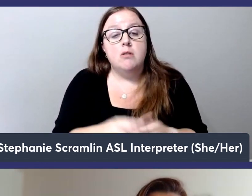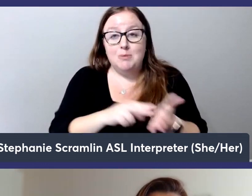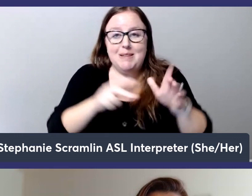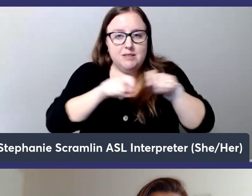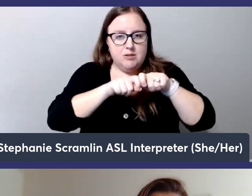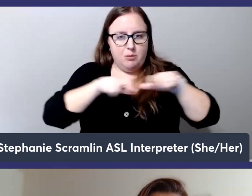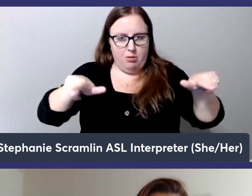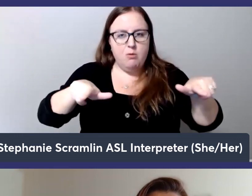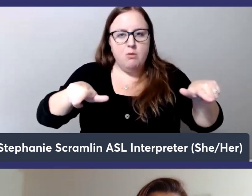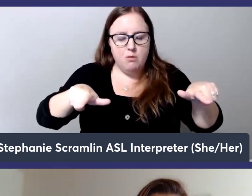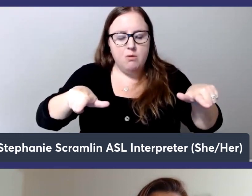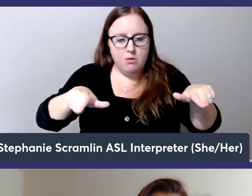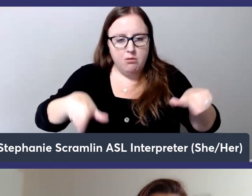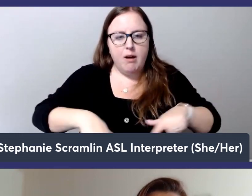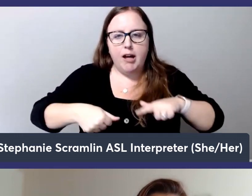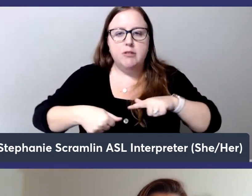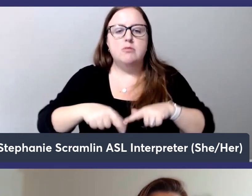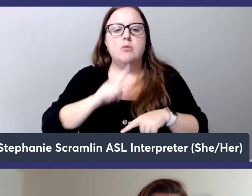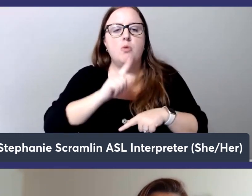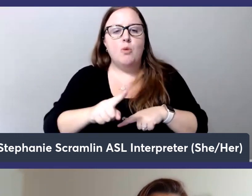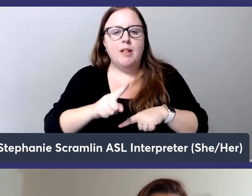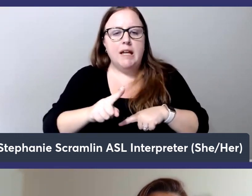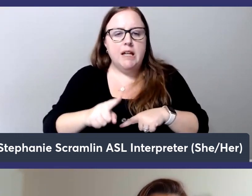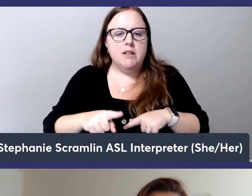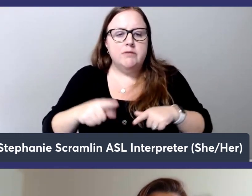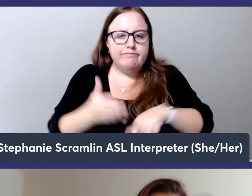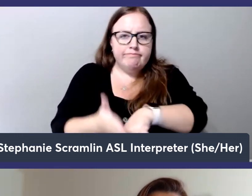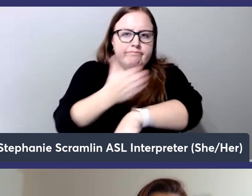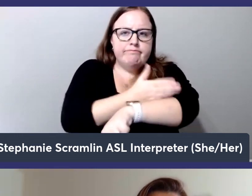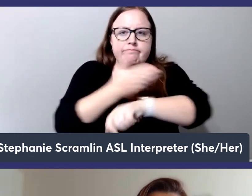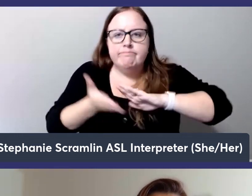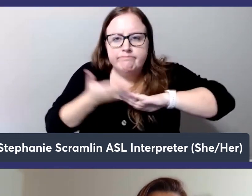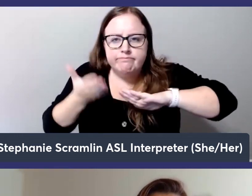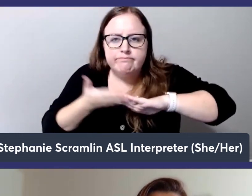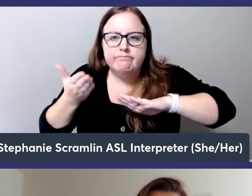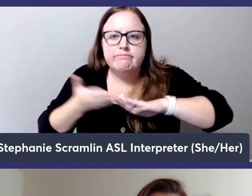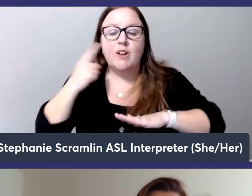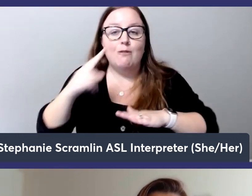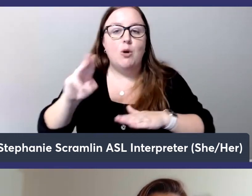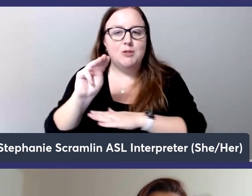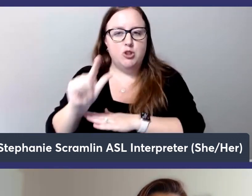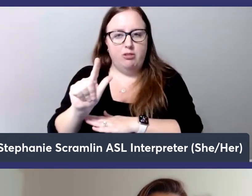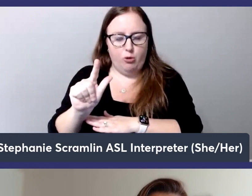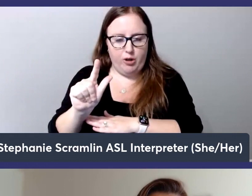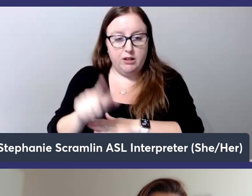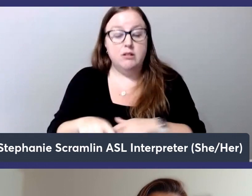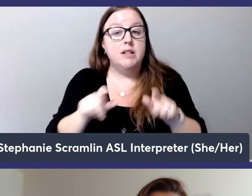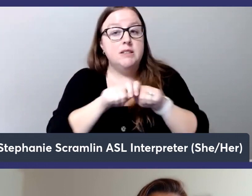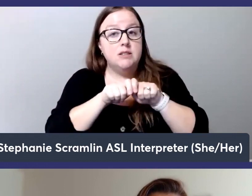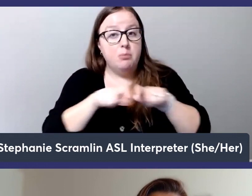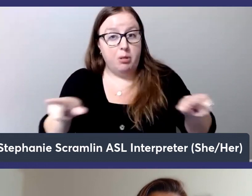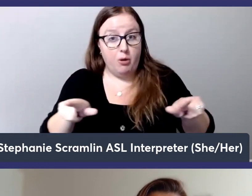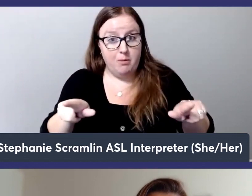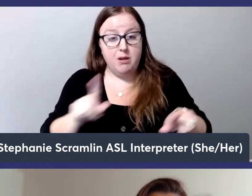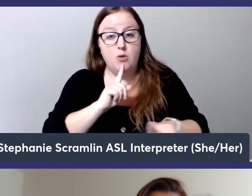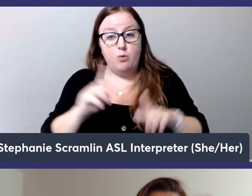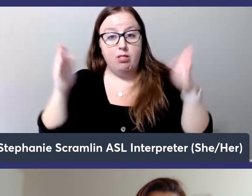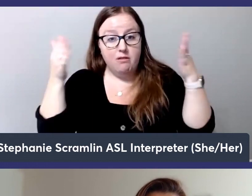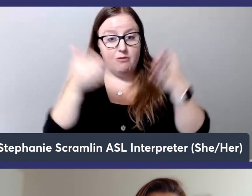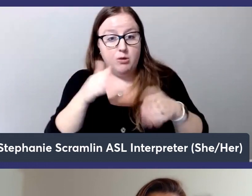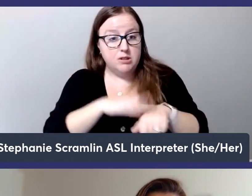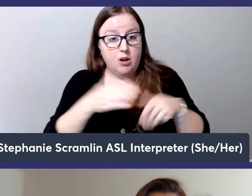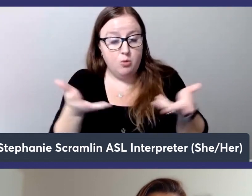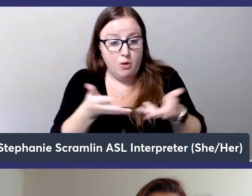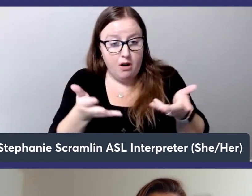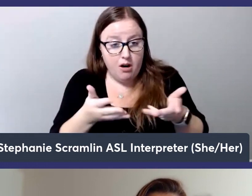phase, right? And operationalization phase of machine learning. The deployment phase focuses on